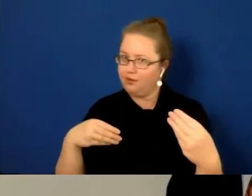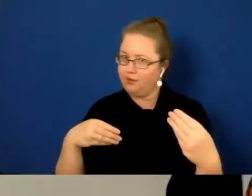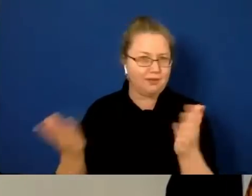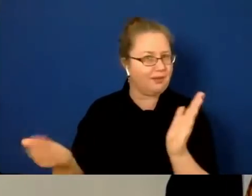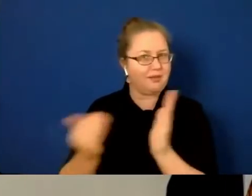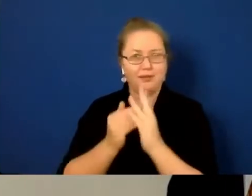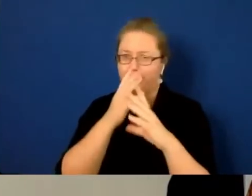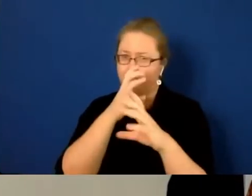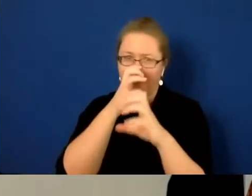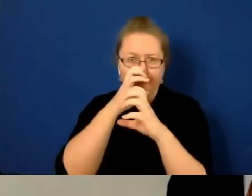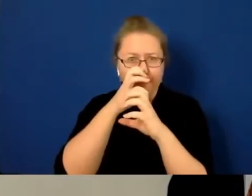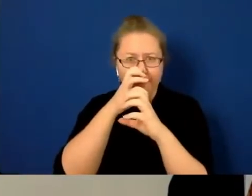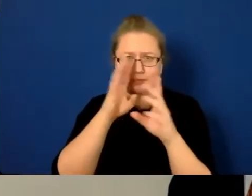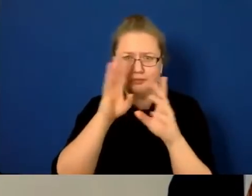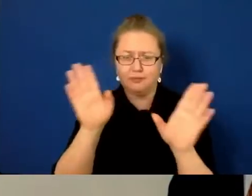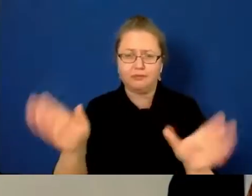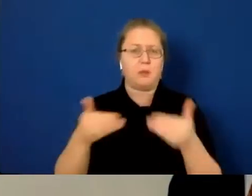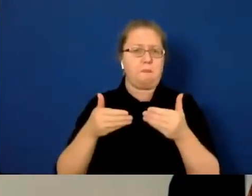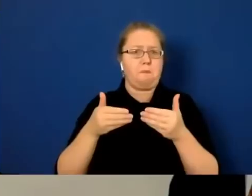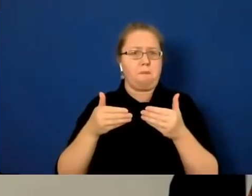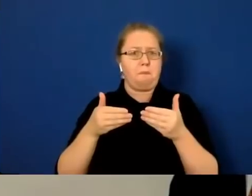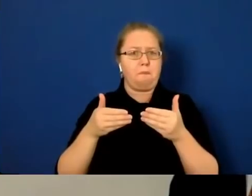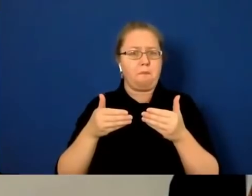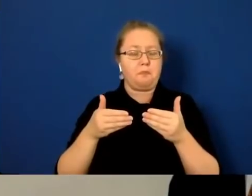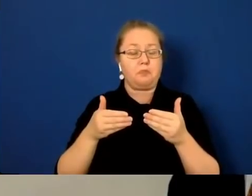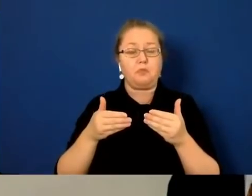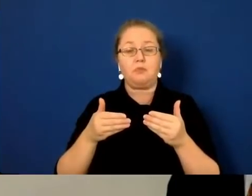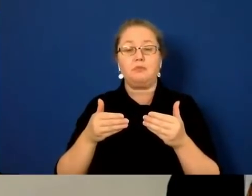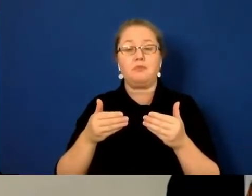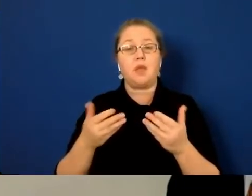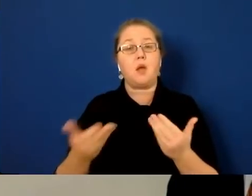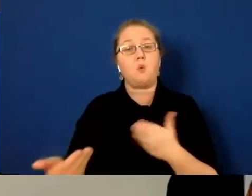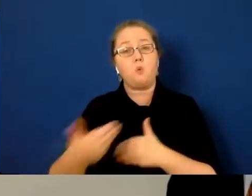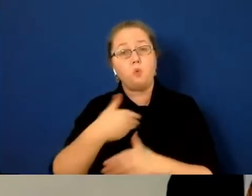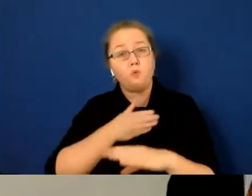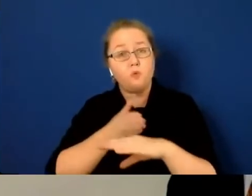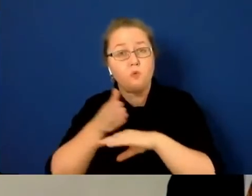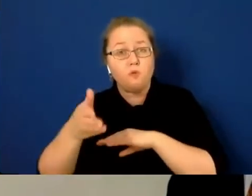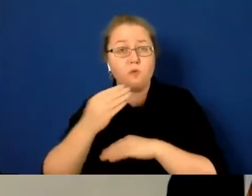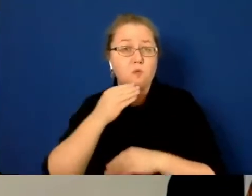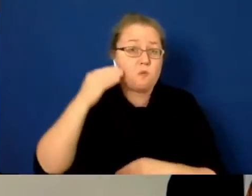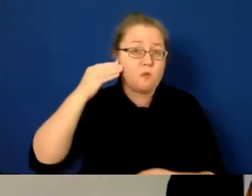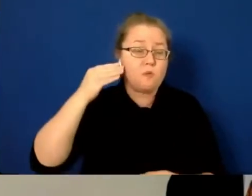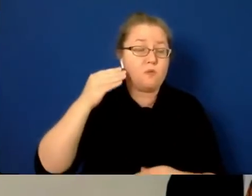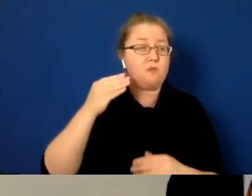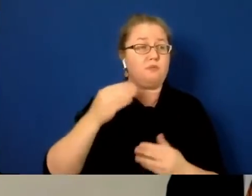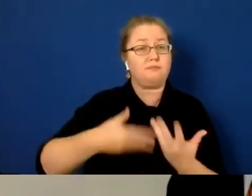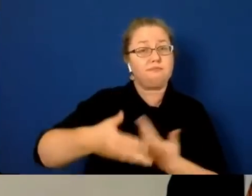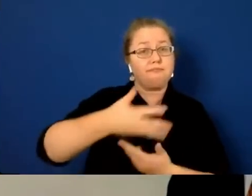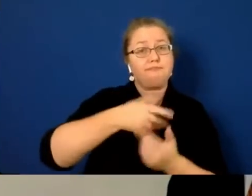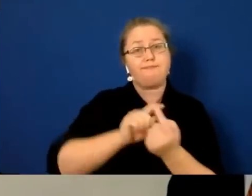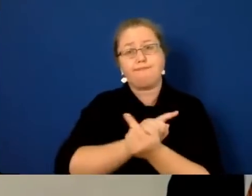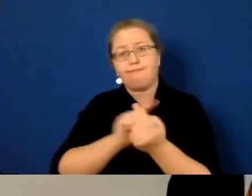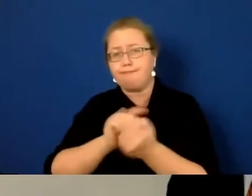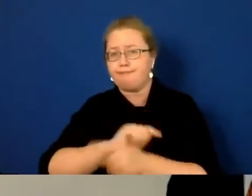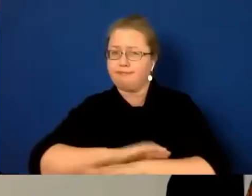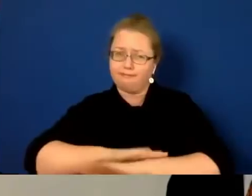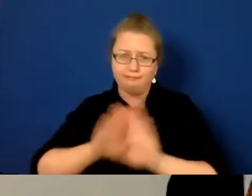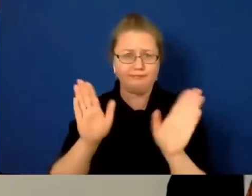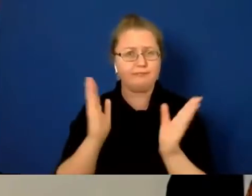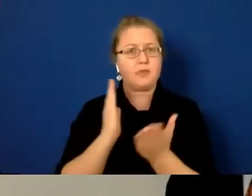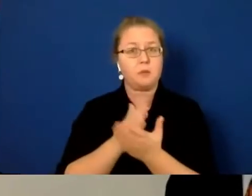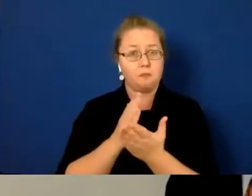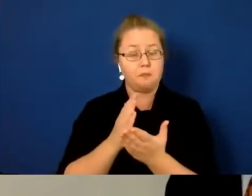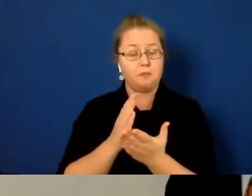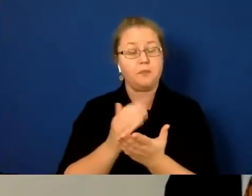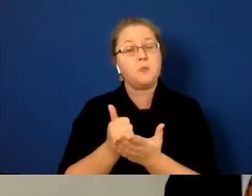we have seen that number of contacts people have go up quite dramatically. And so that has put a strain on our ability to find people quickly and